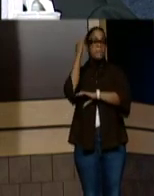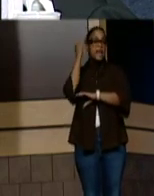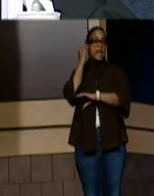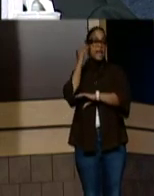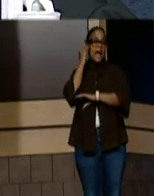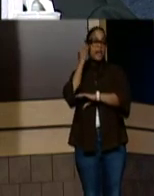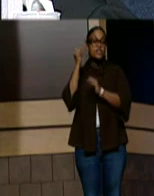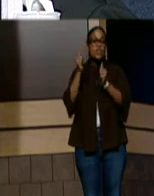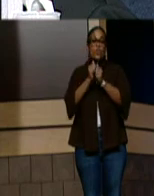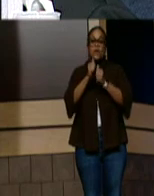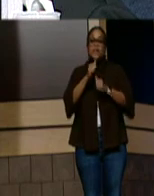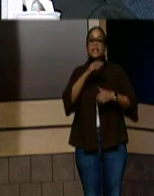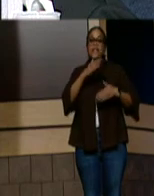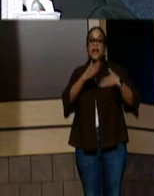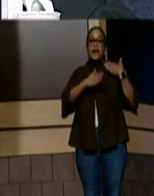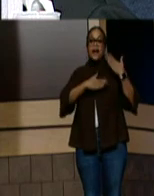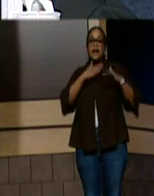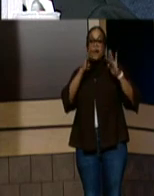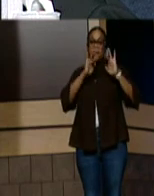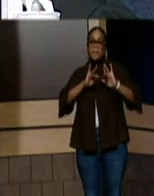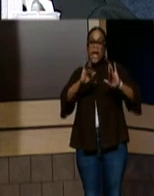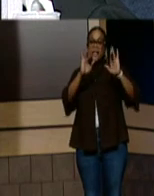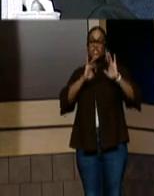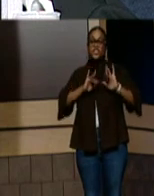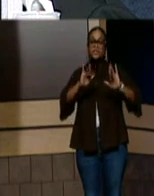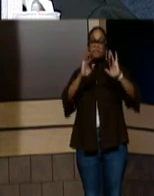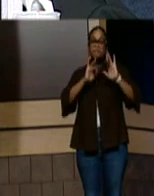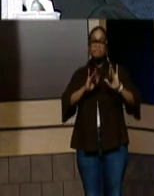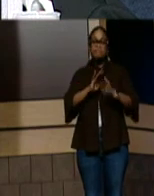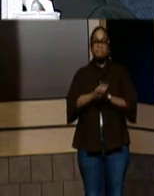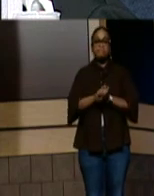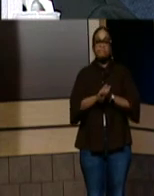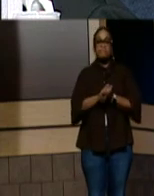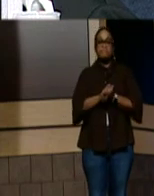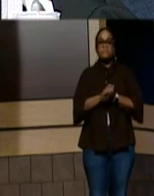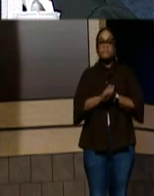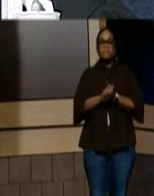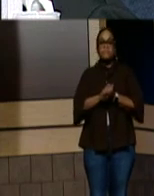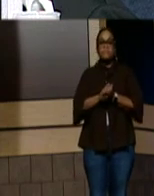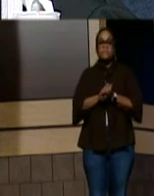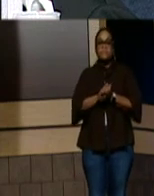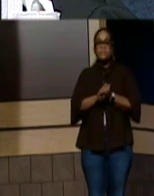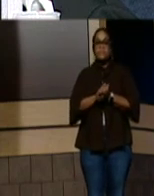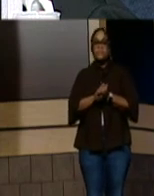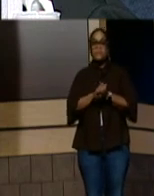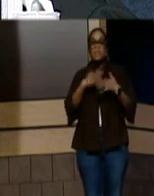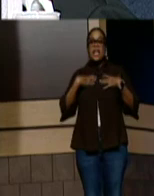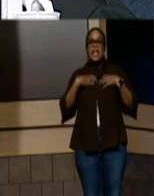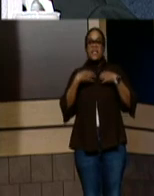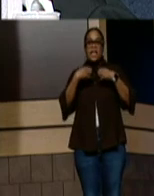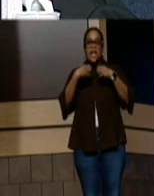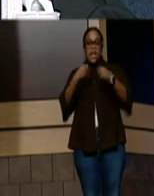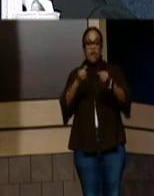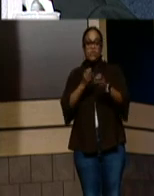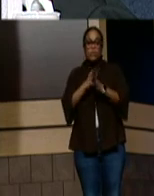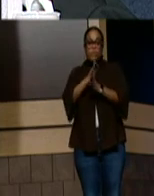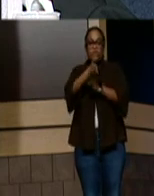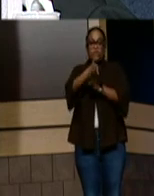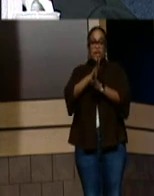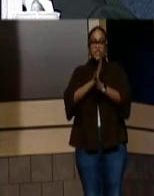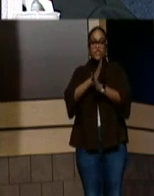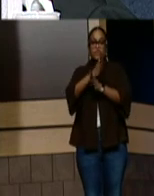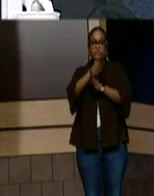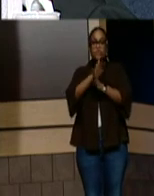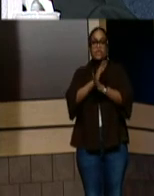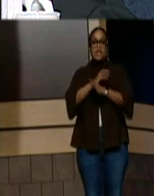with compassion. Let me just say one more thing. The healthcare professionals who are on the front lines, they need our prayers. Yeah.